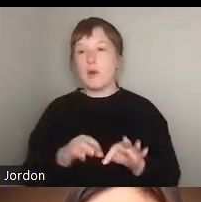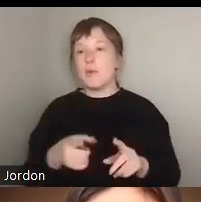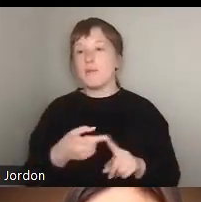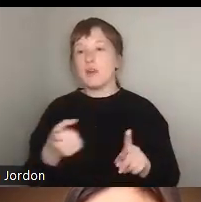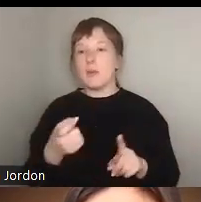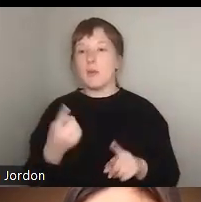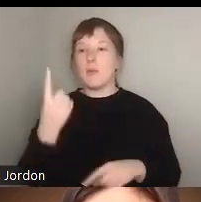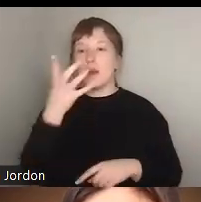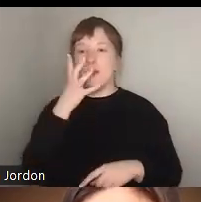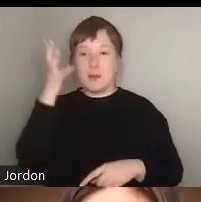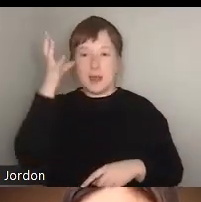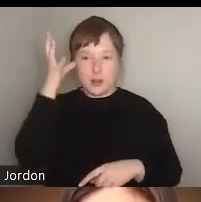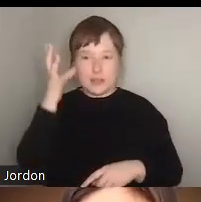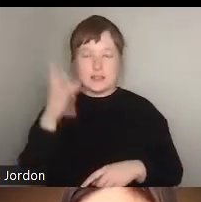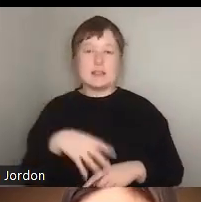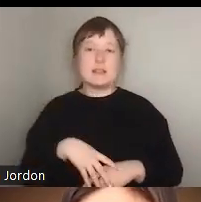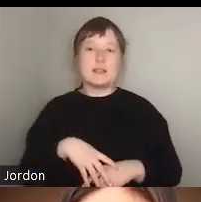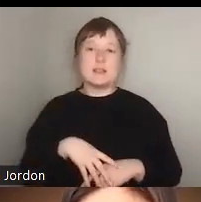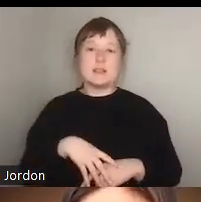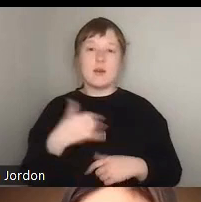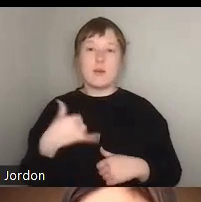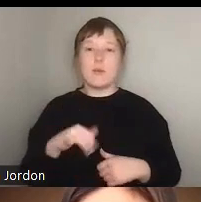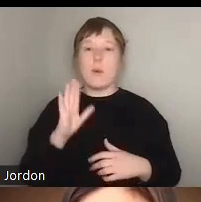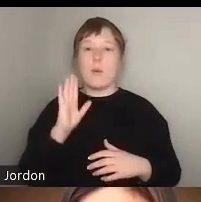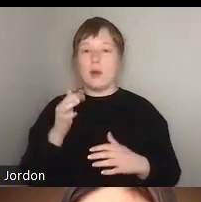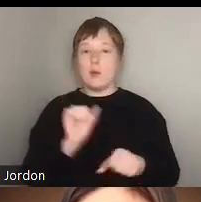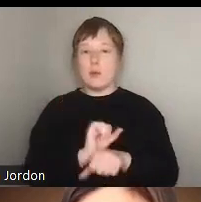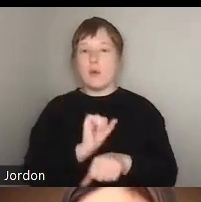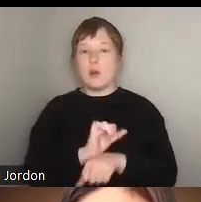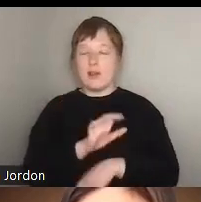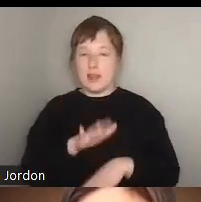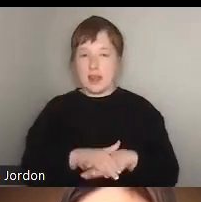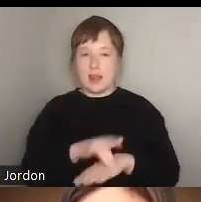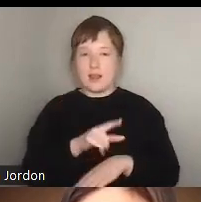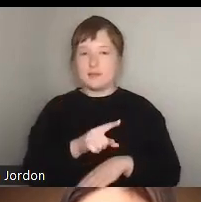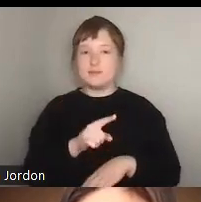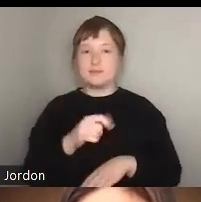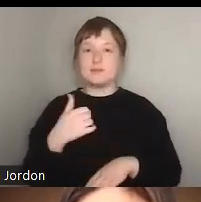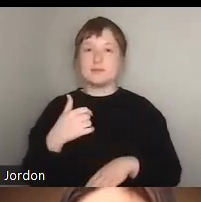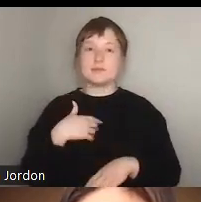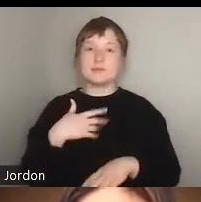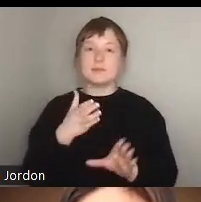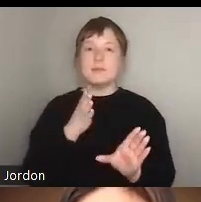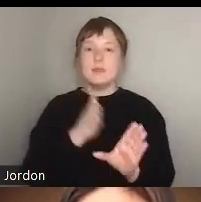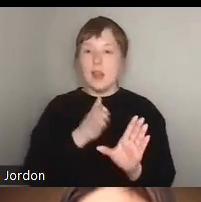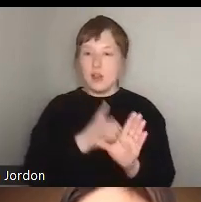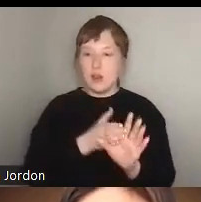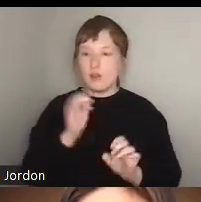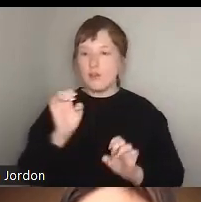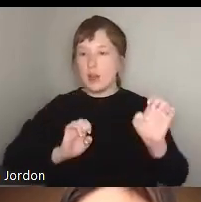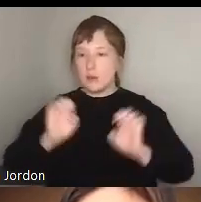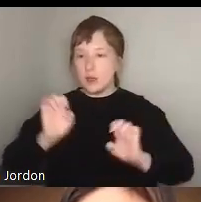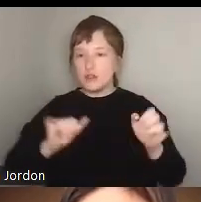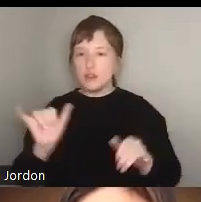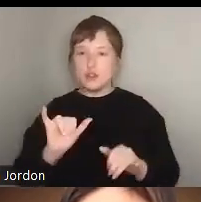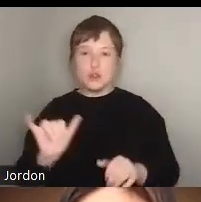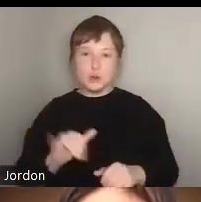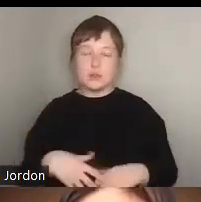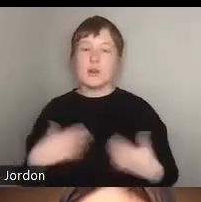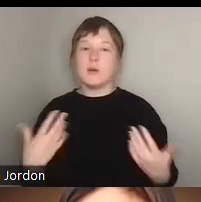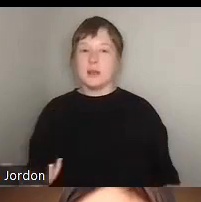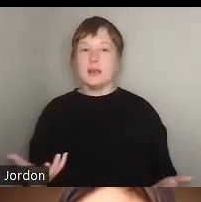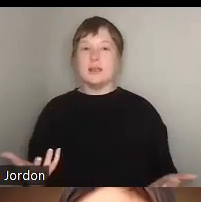of the parents, and she's going to be working on that. And they've gotten a psychological evaluation for her. So I'm just kind of